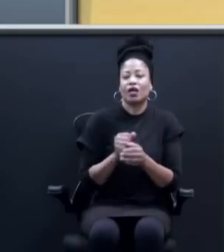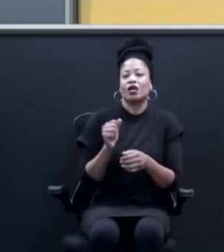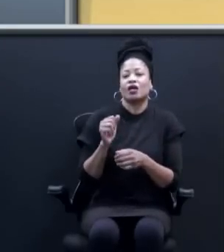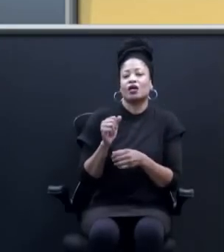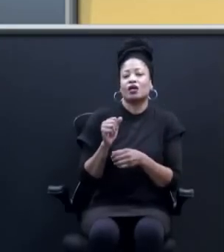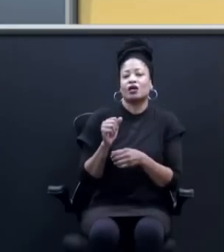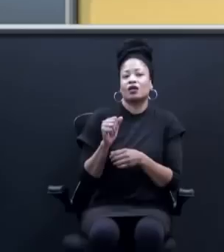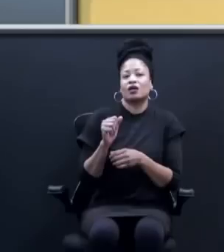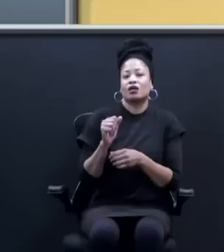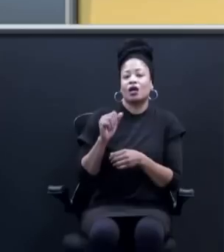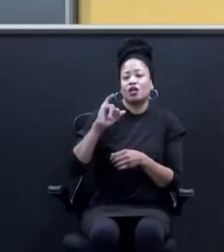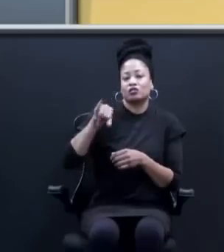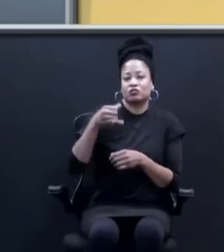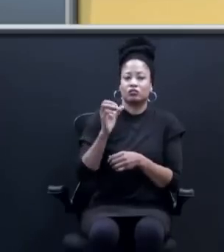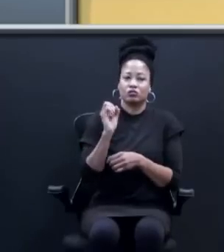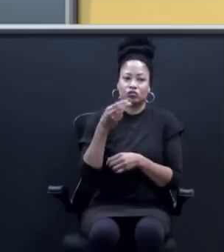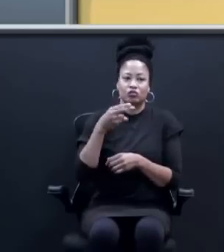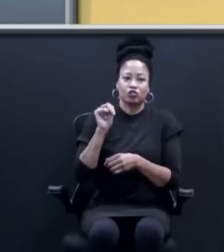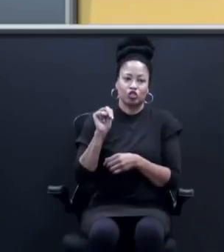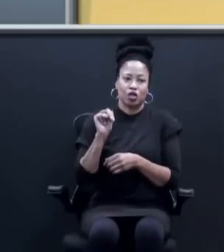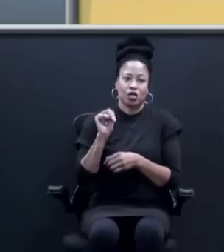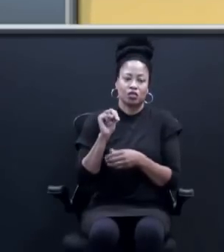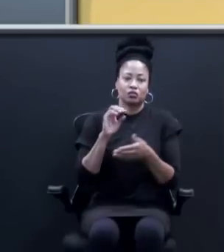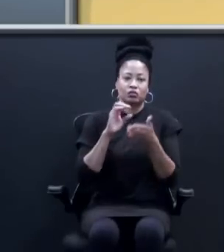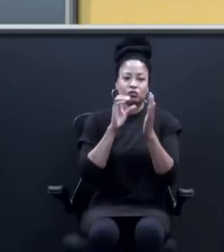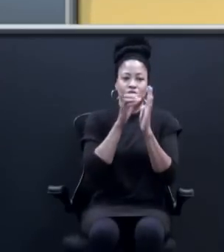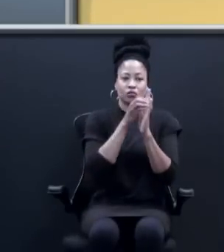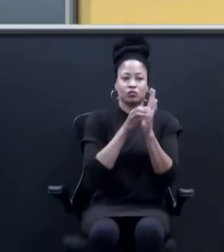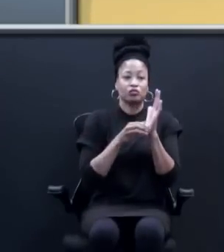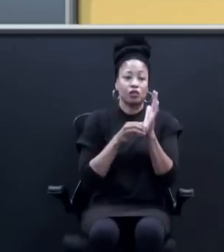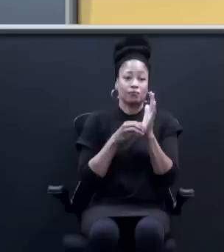John, the 20th chapter.